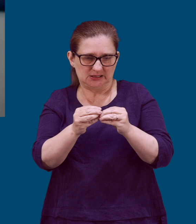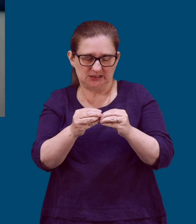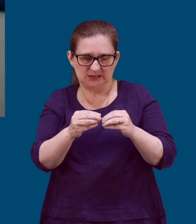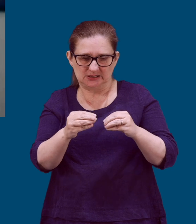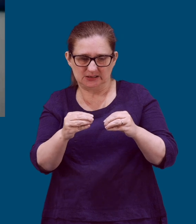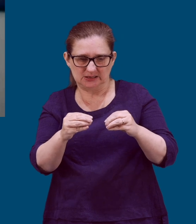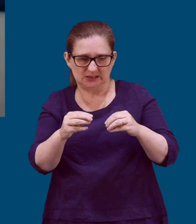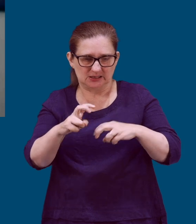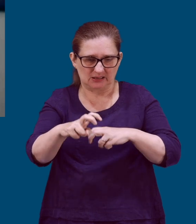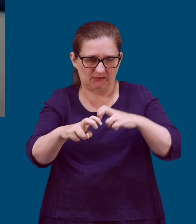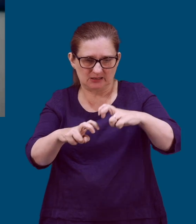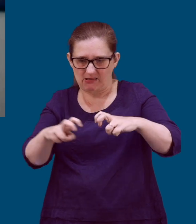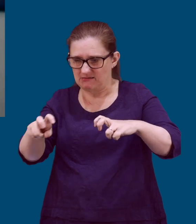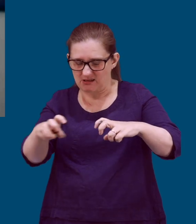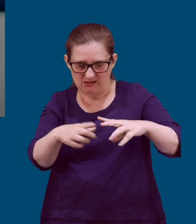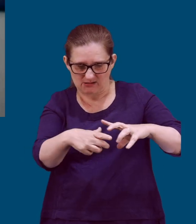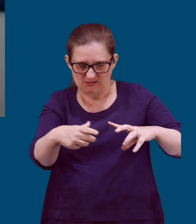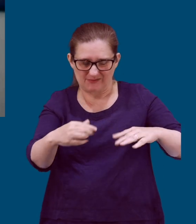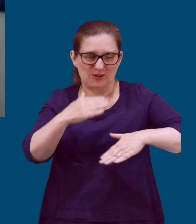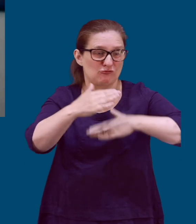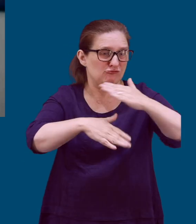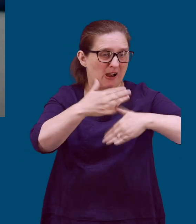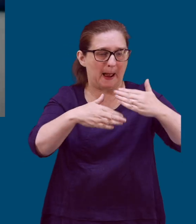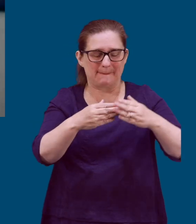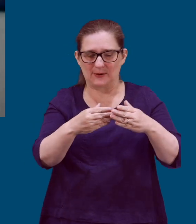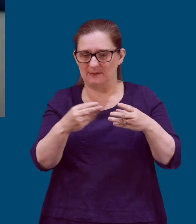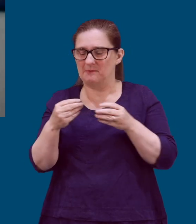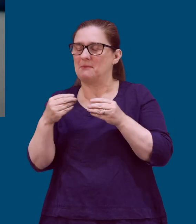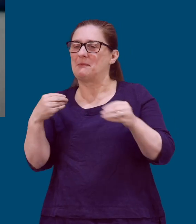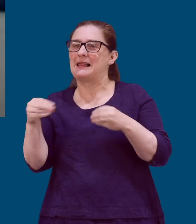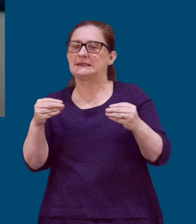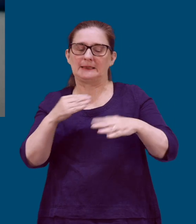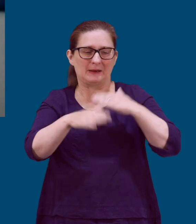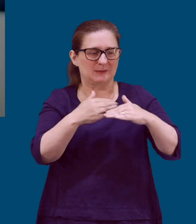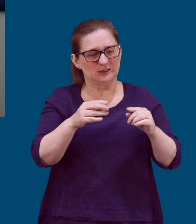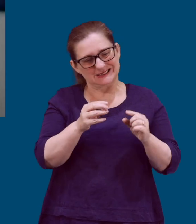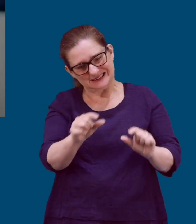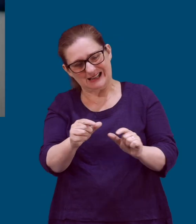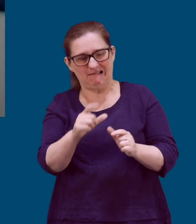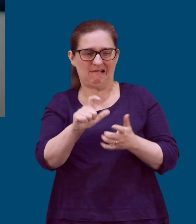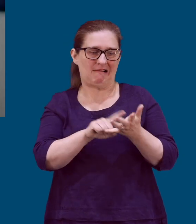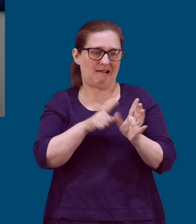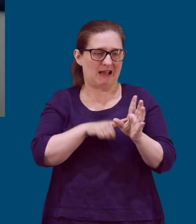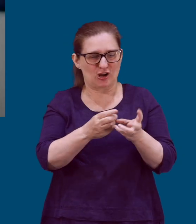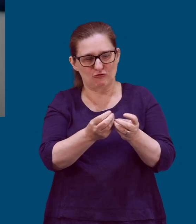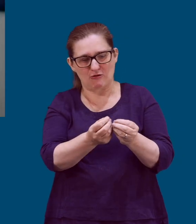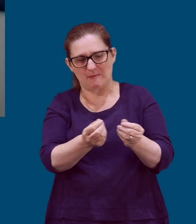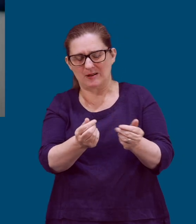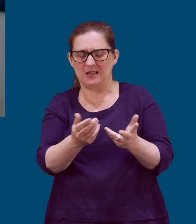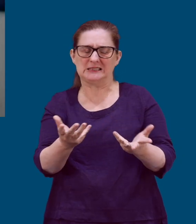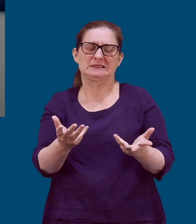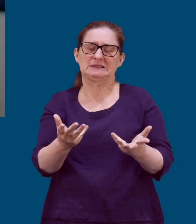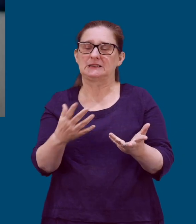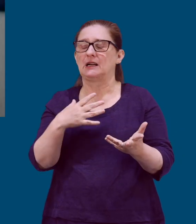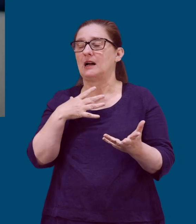I heap on the moisture and wrap them in plastic bags, but it doesn't stop them crumbling. I wish I could do with my sculptures